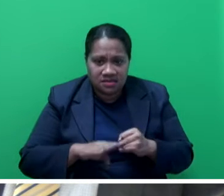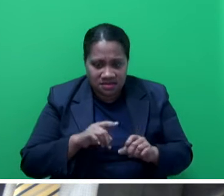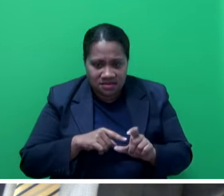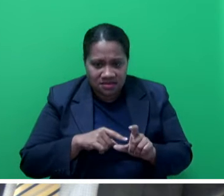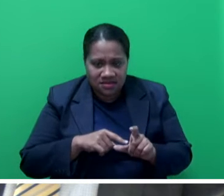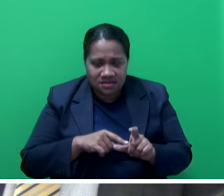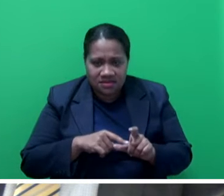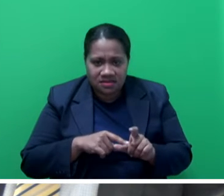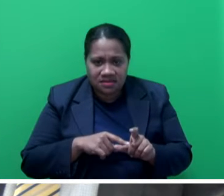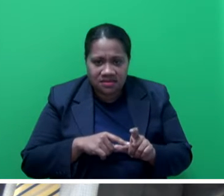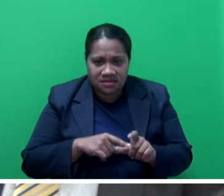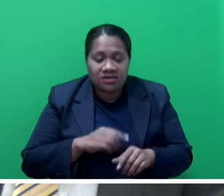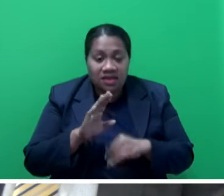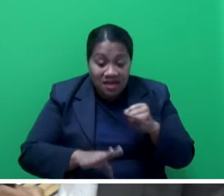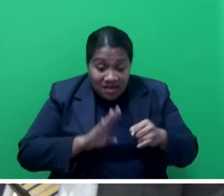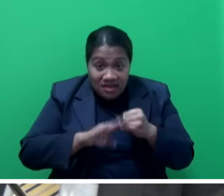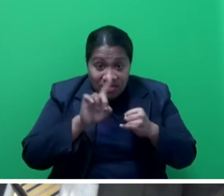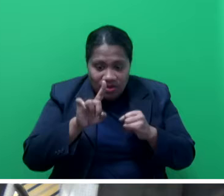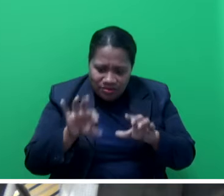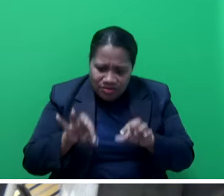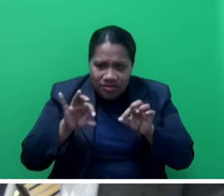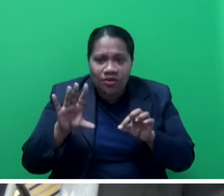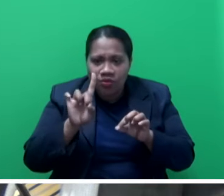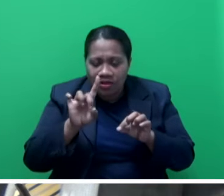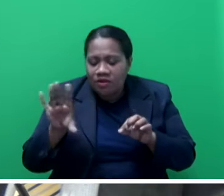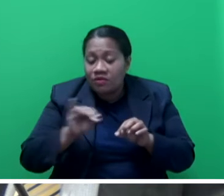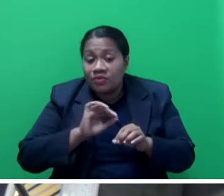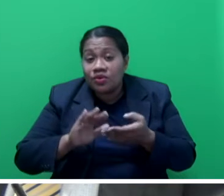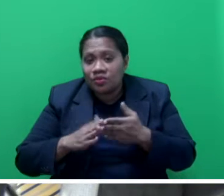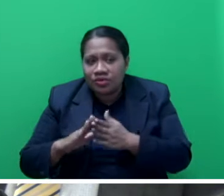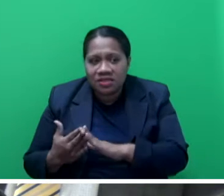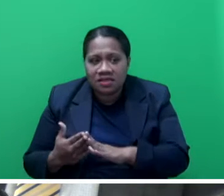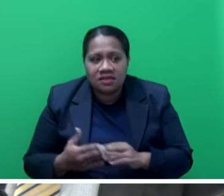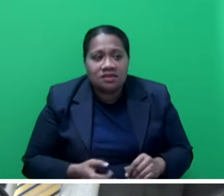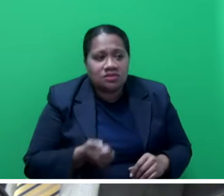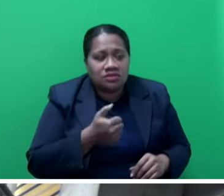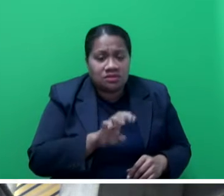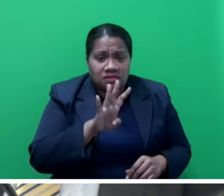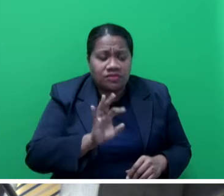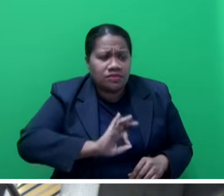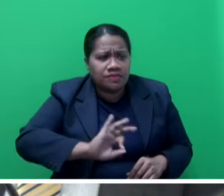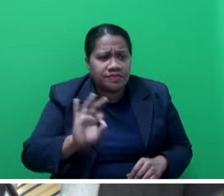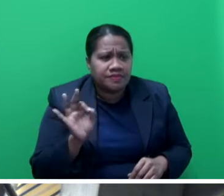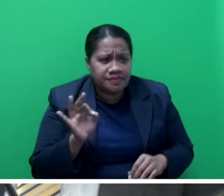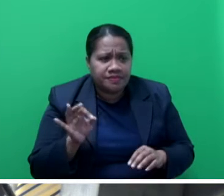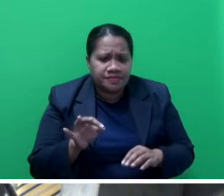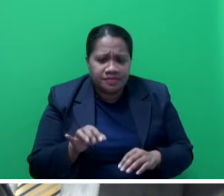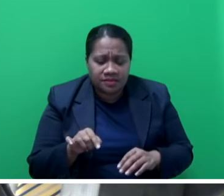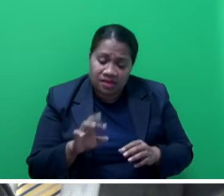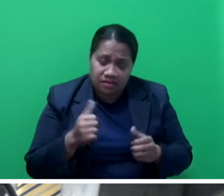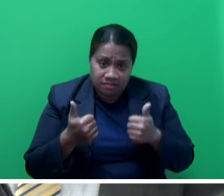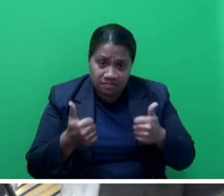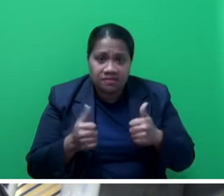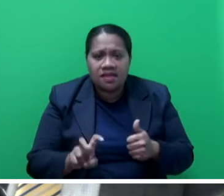reported, Fiji has now had 67 cases, 64 have recovered, and 2 deaths. And as we are all